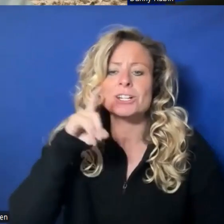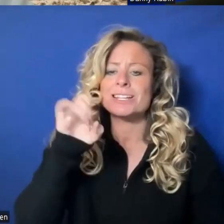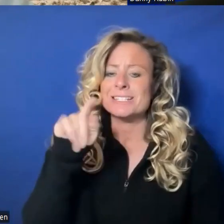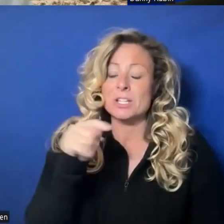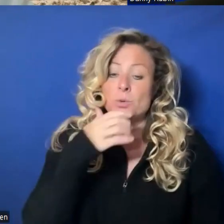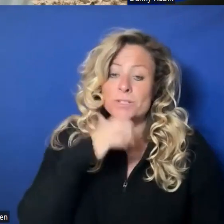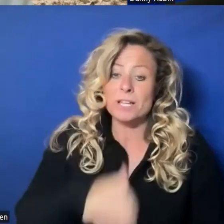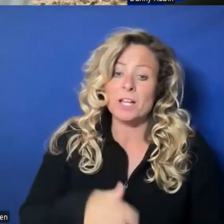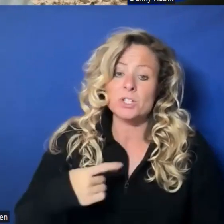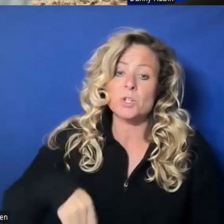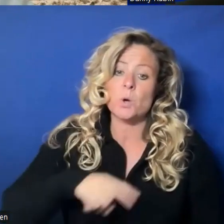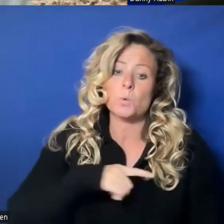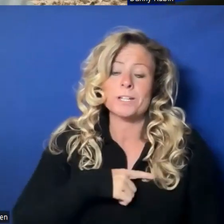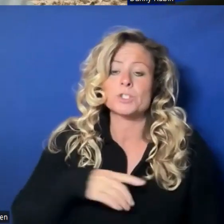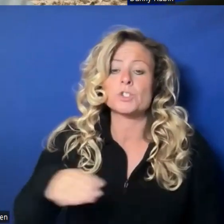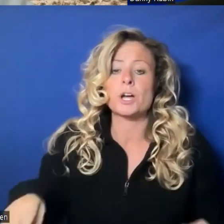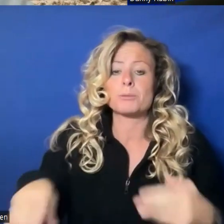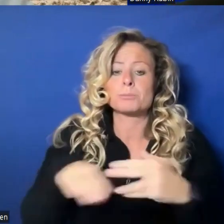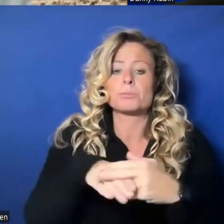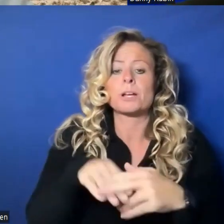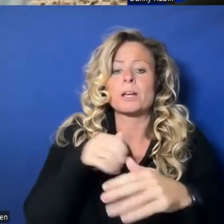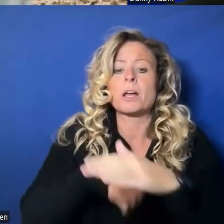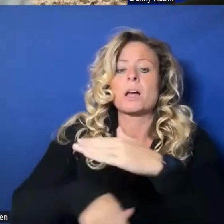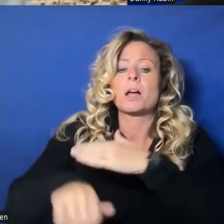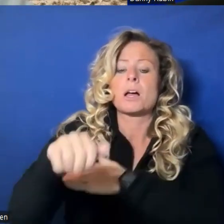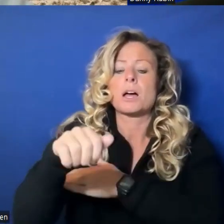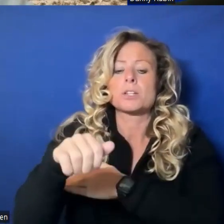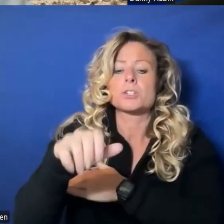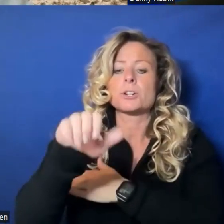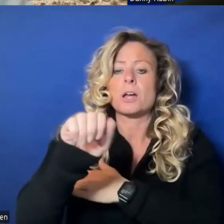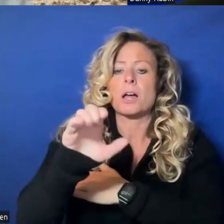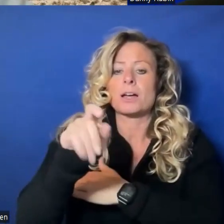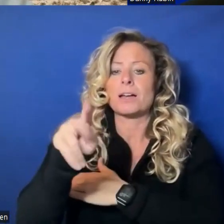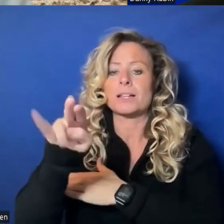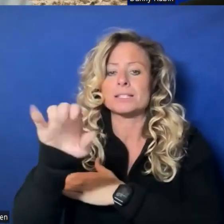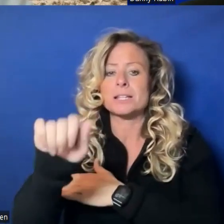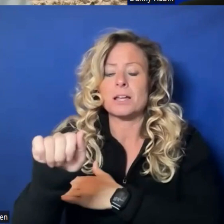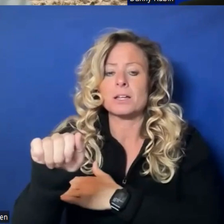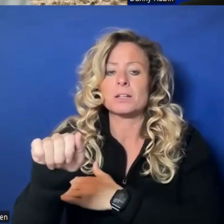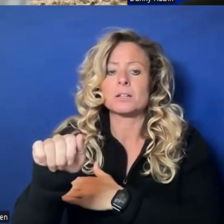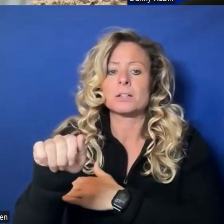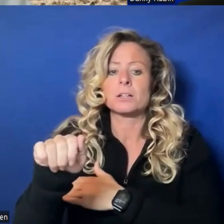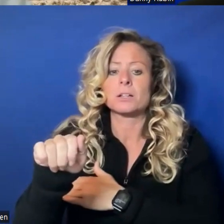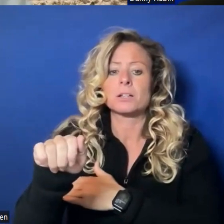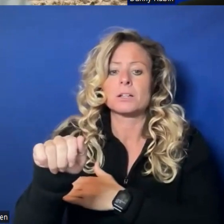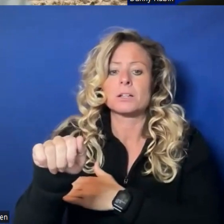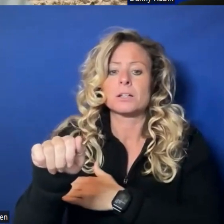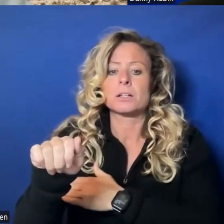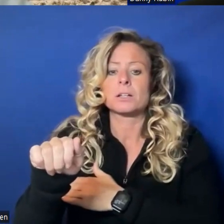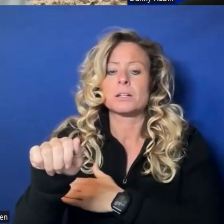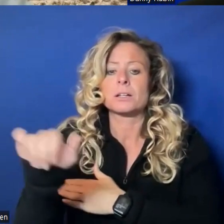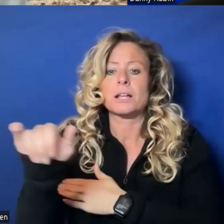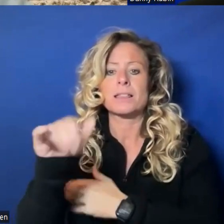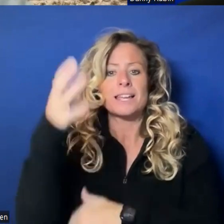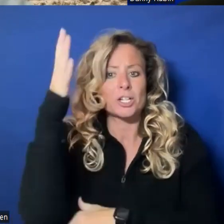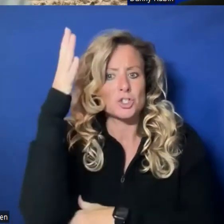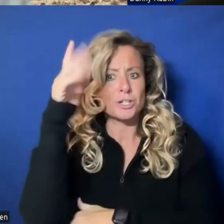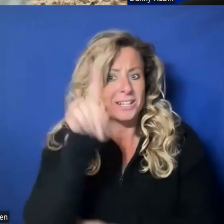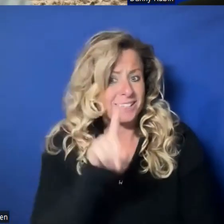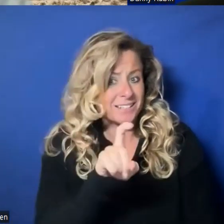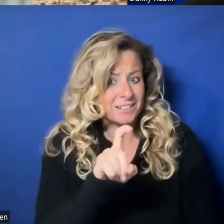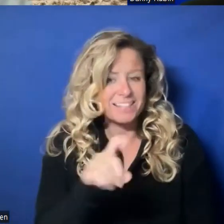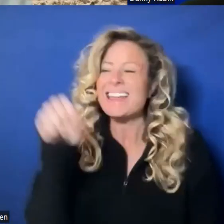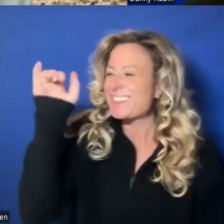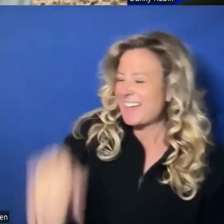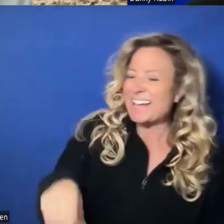took a break under the acacia. Oh, like like a tree?